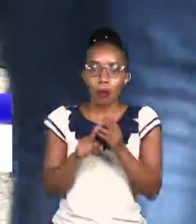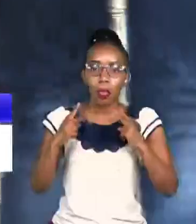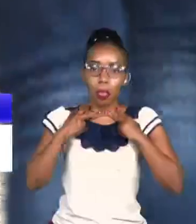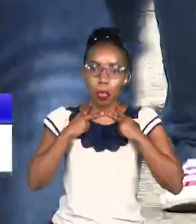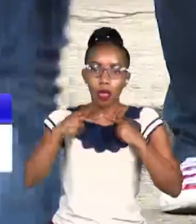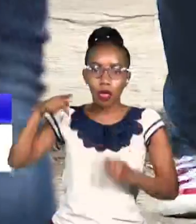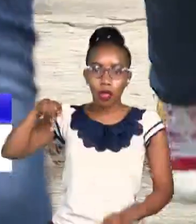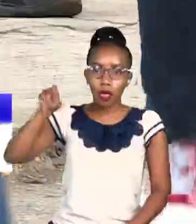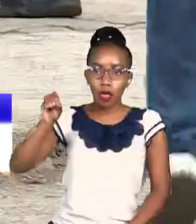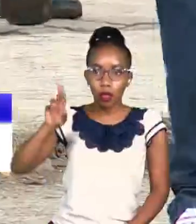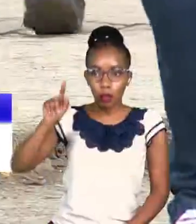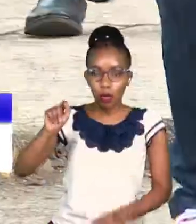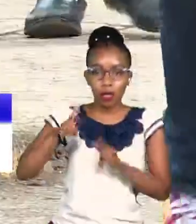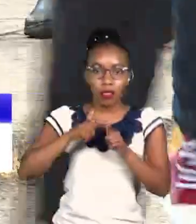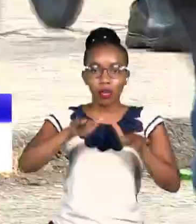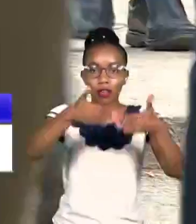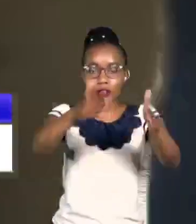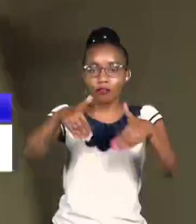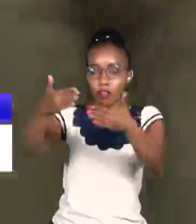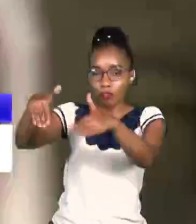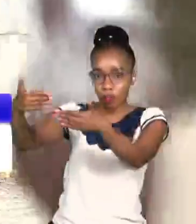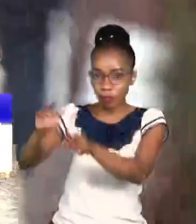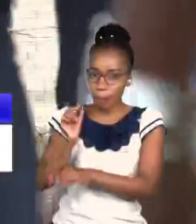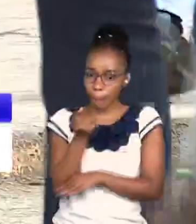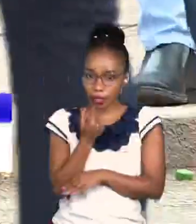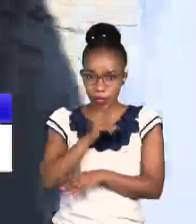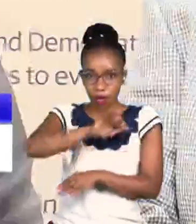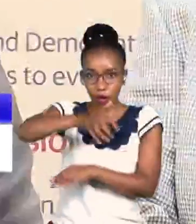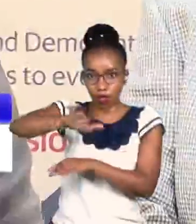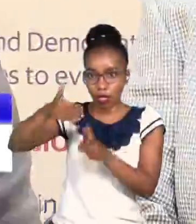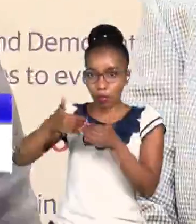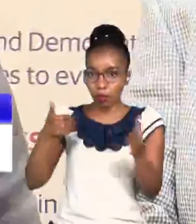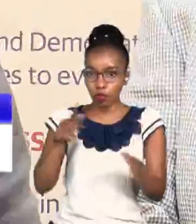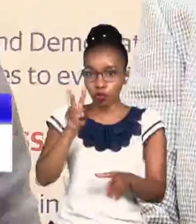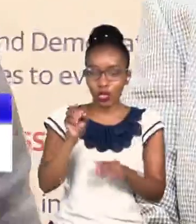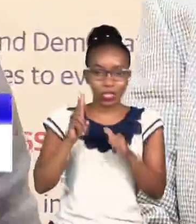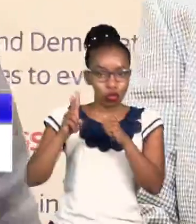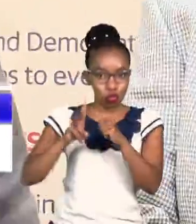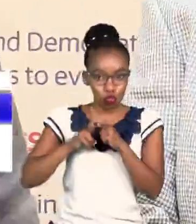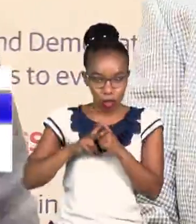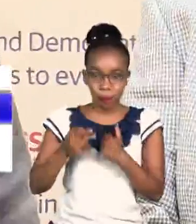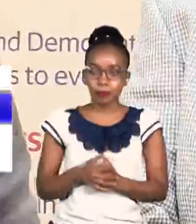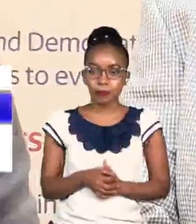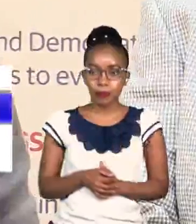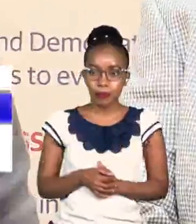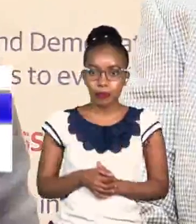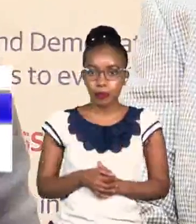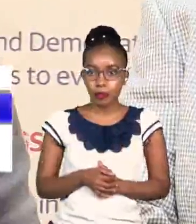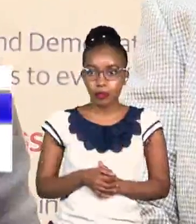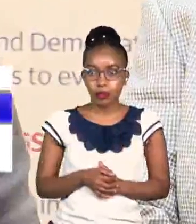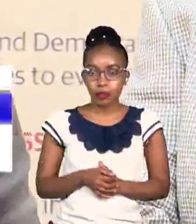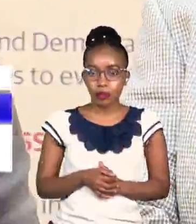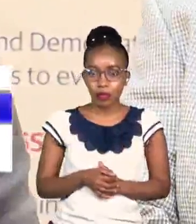ensure distribution to counties before the 20th of June. There is a likelihood of looming shortage of